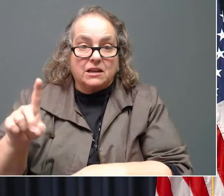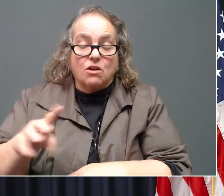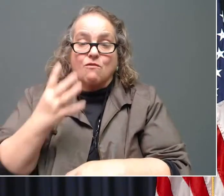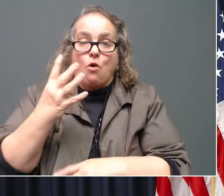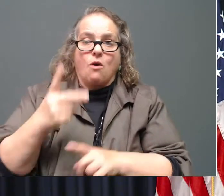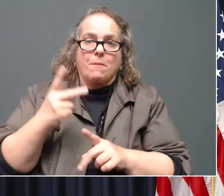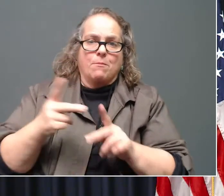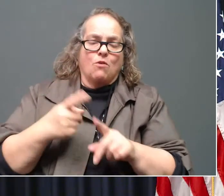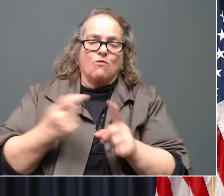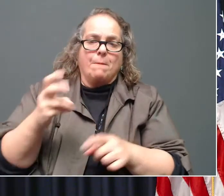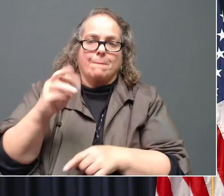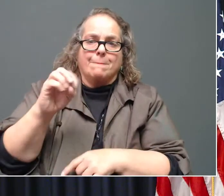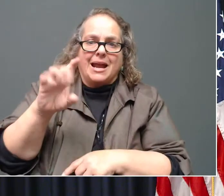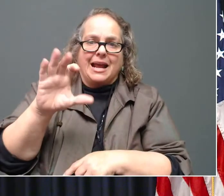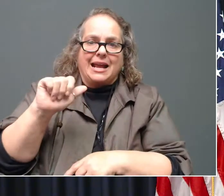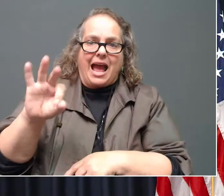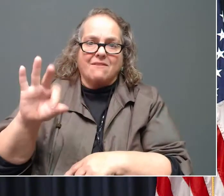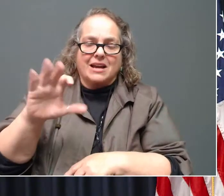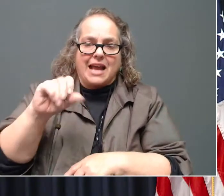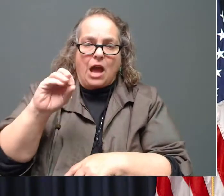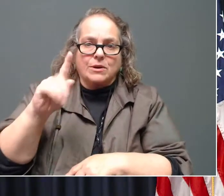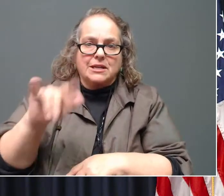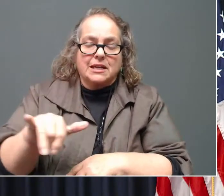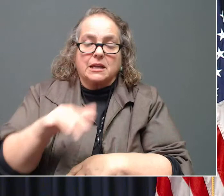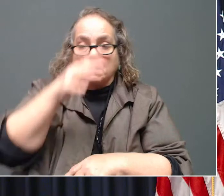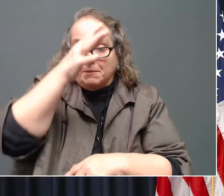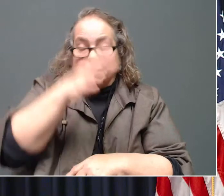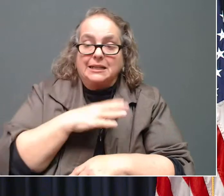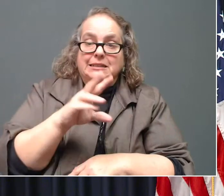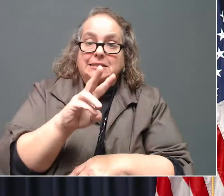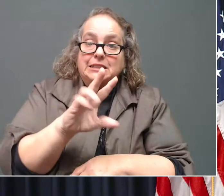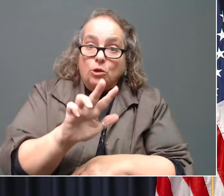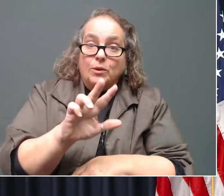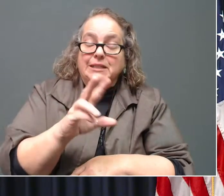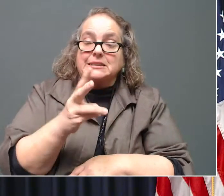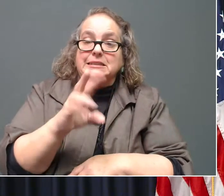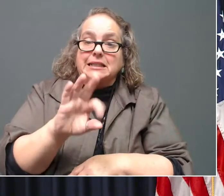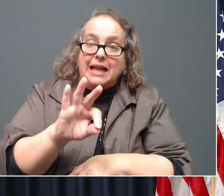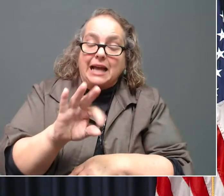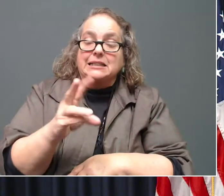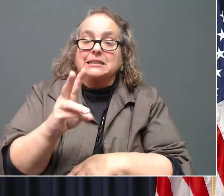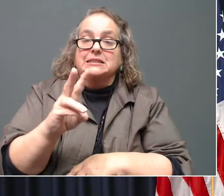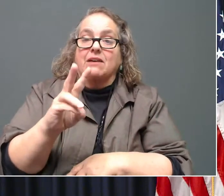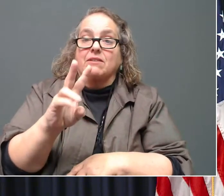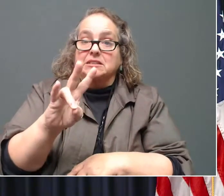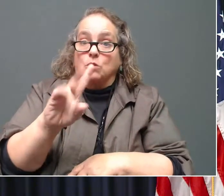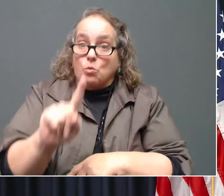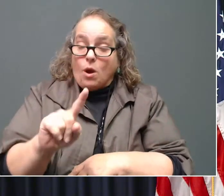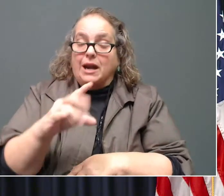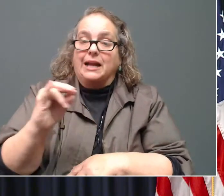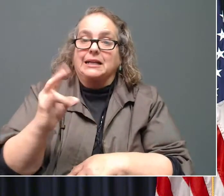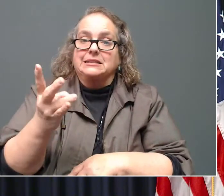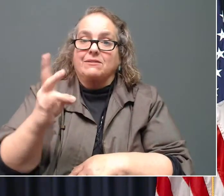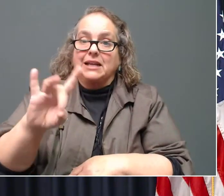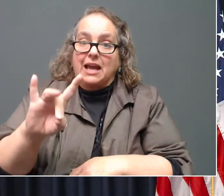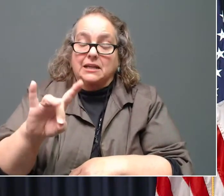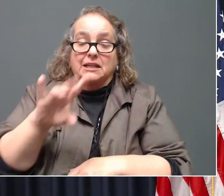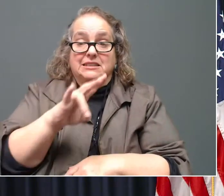all men, ages 63, 69, 71, and 78. 77-year-old man from